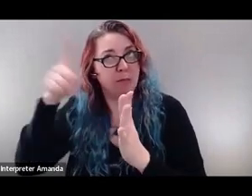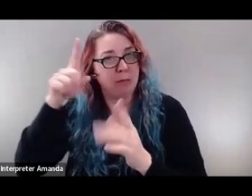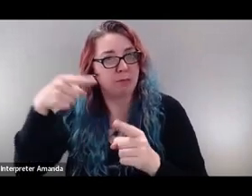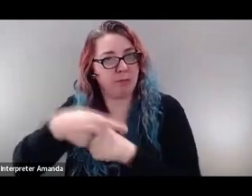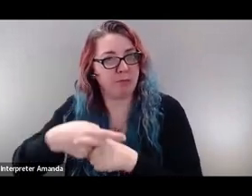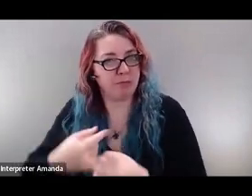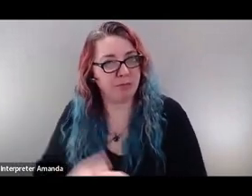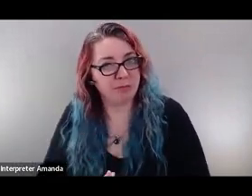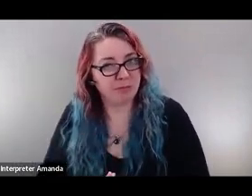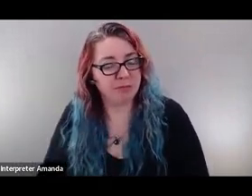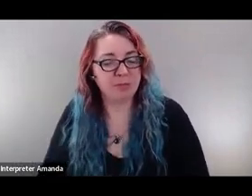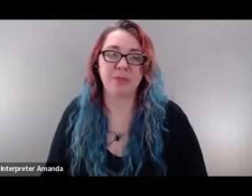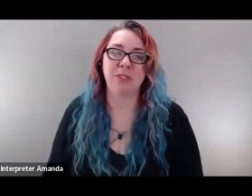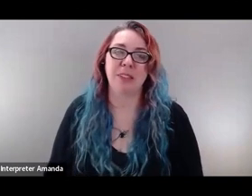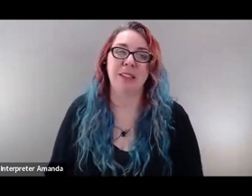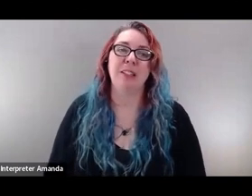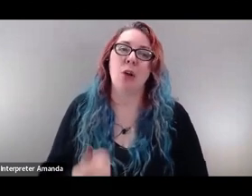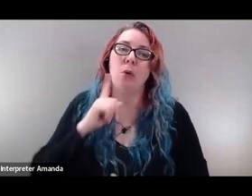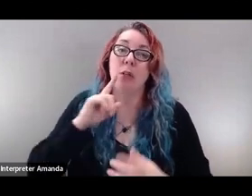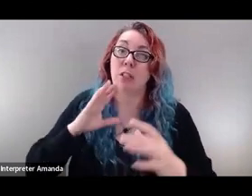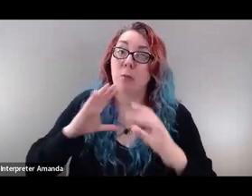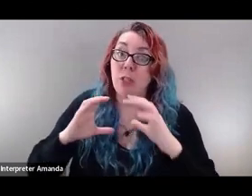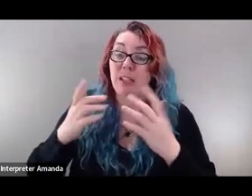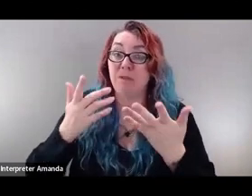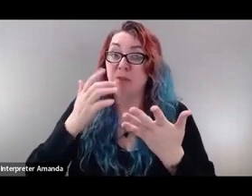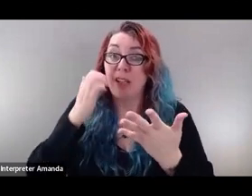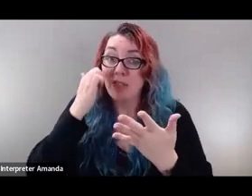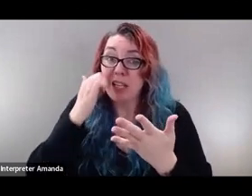or whether you want to share knowledge with the public?